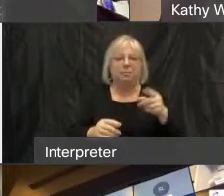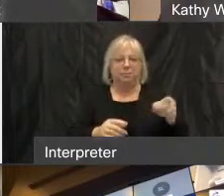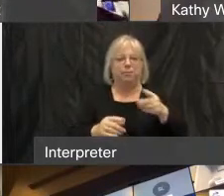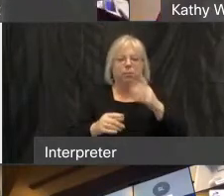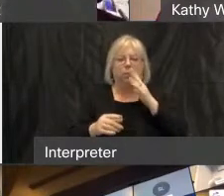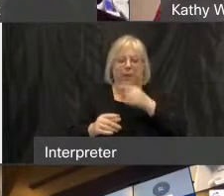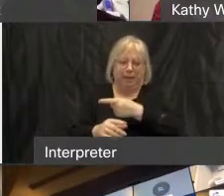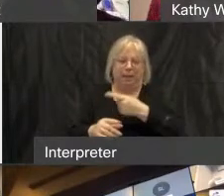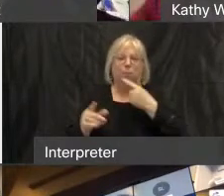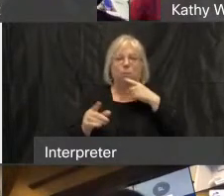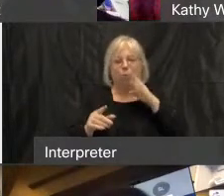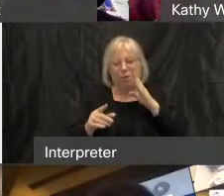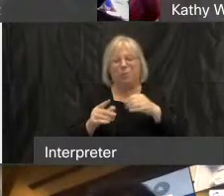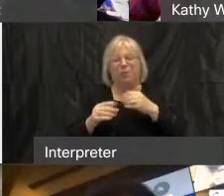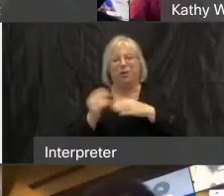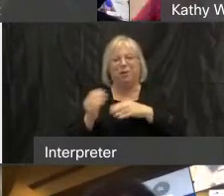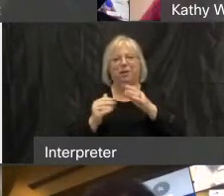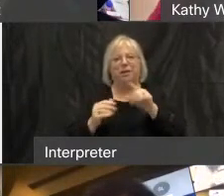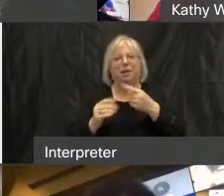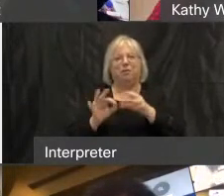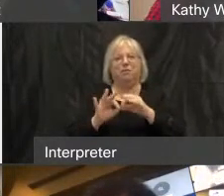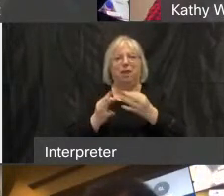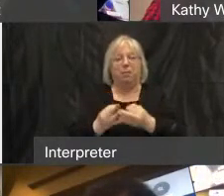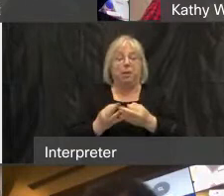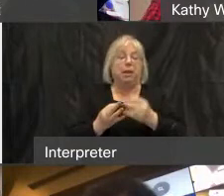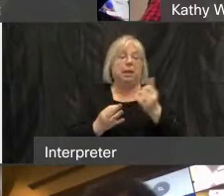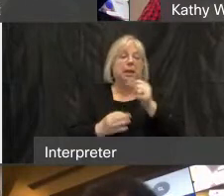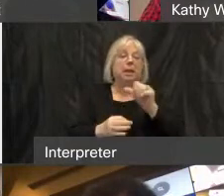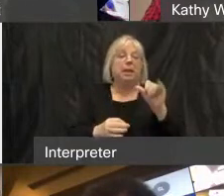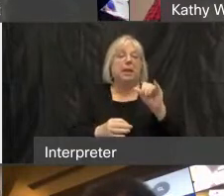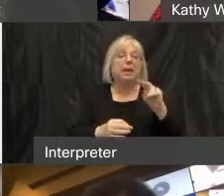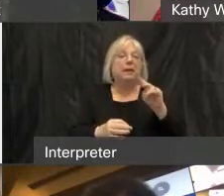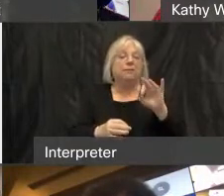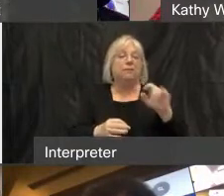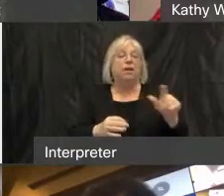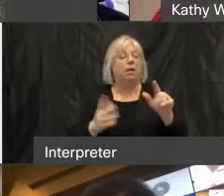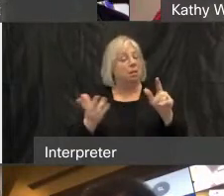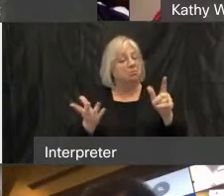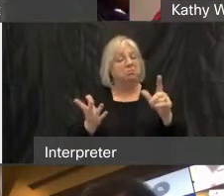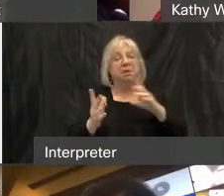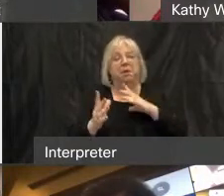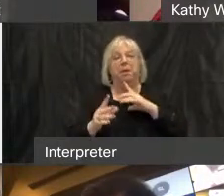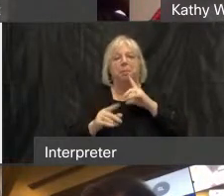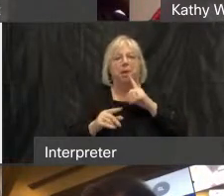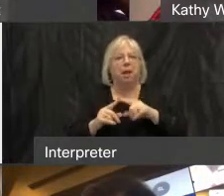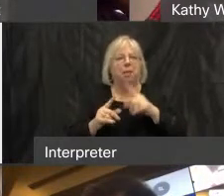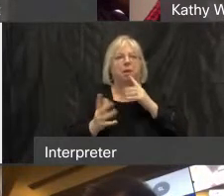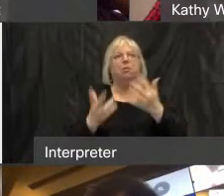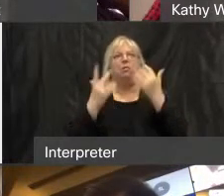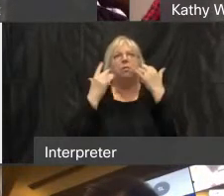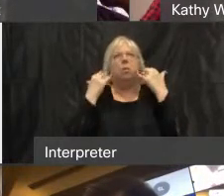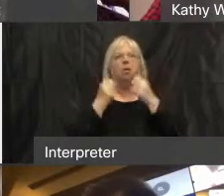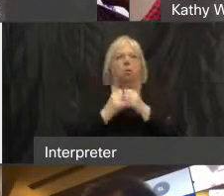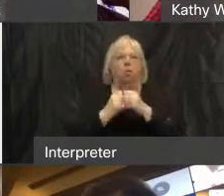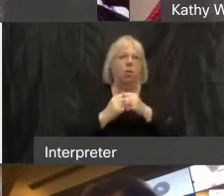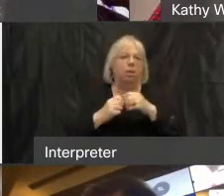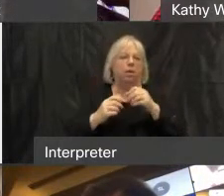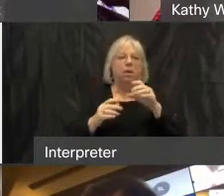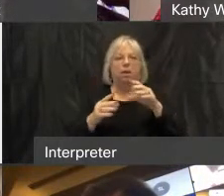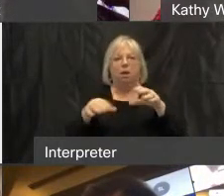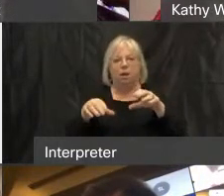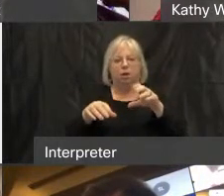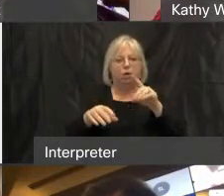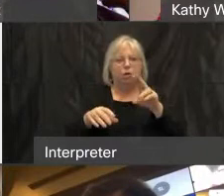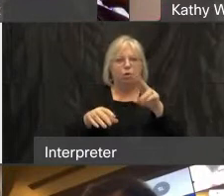because that infill is an issue. I've been inundated with duplexes. I get complaints from my residents all the